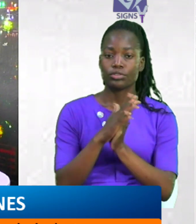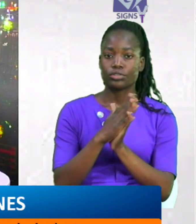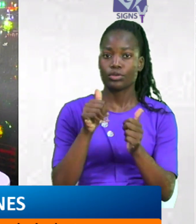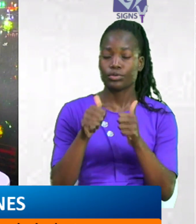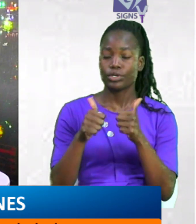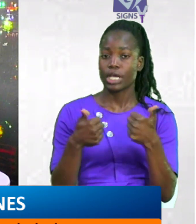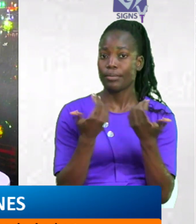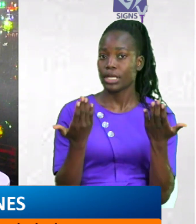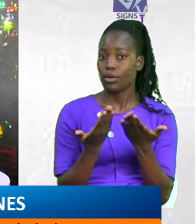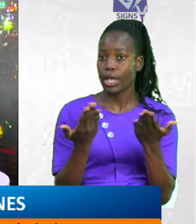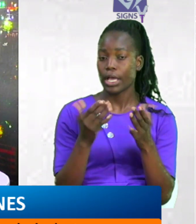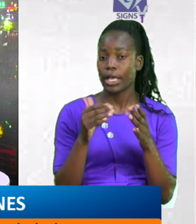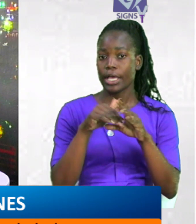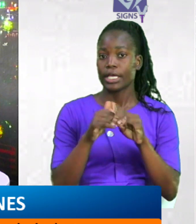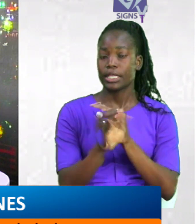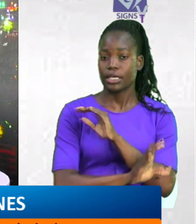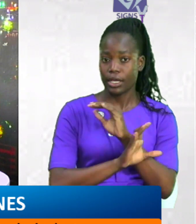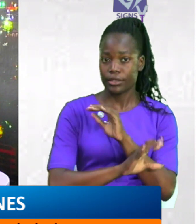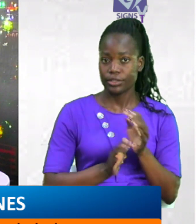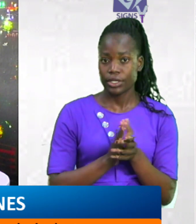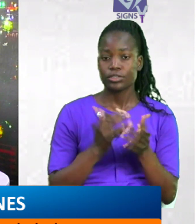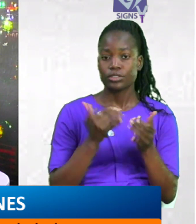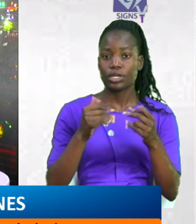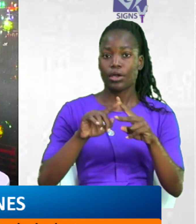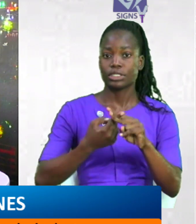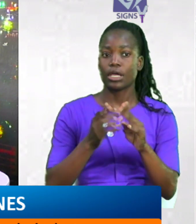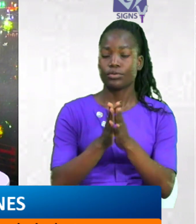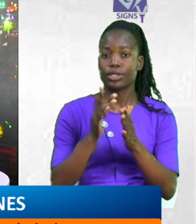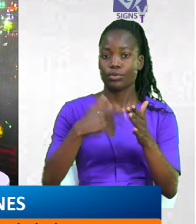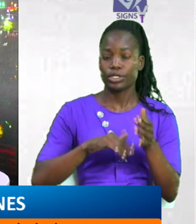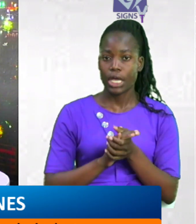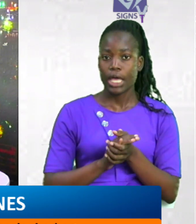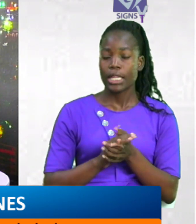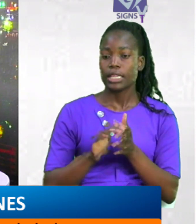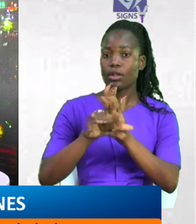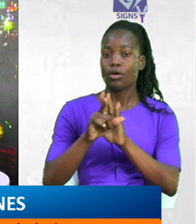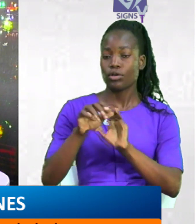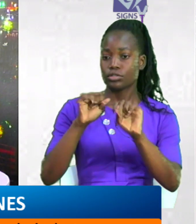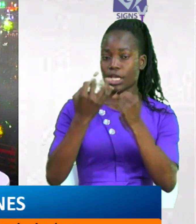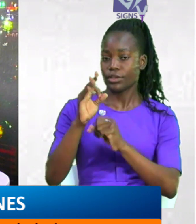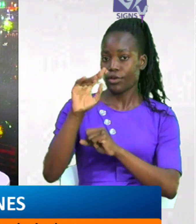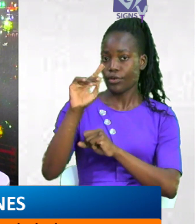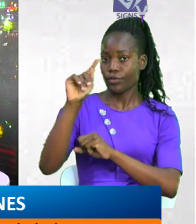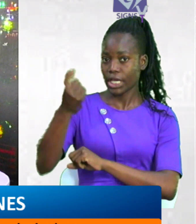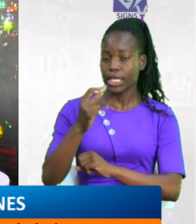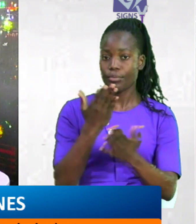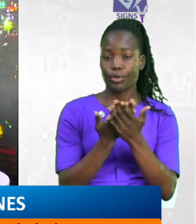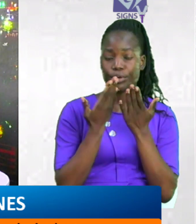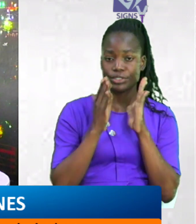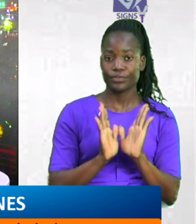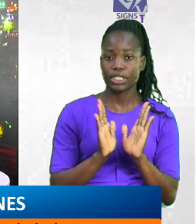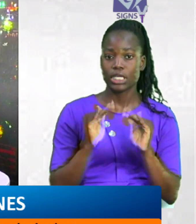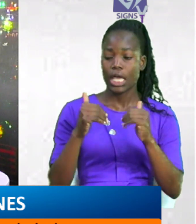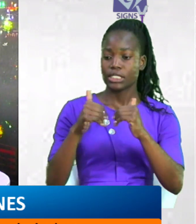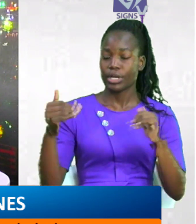stories that are making headlines in the country. And we started off with the Law Society of Kenya, as it has proposed